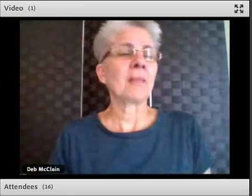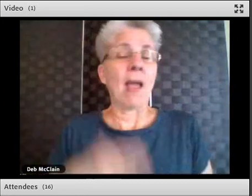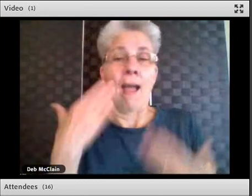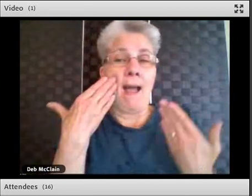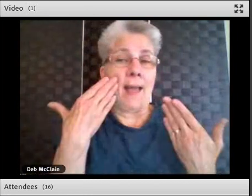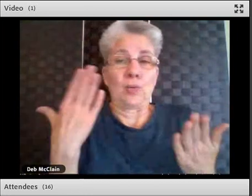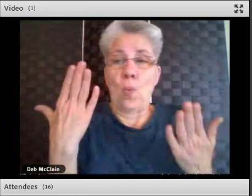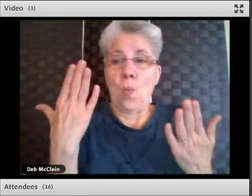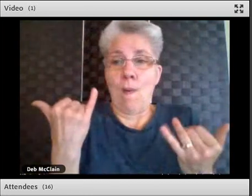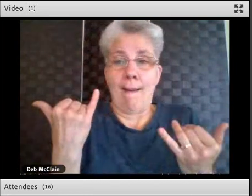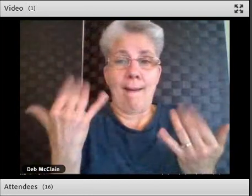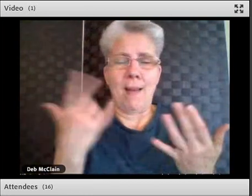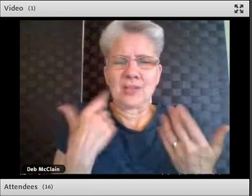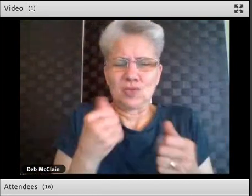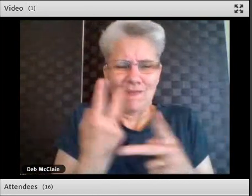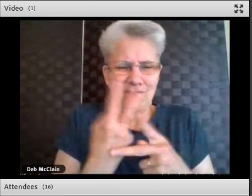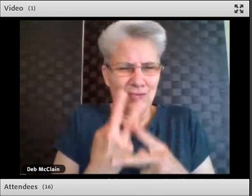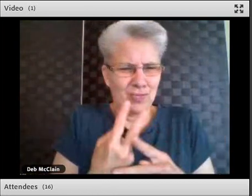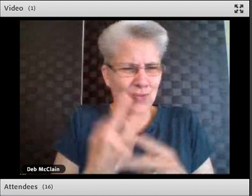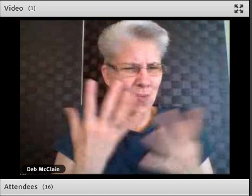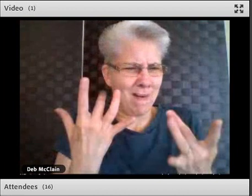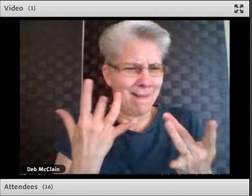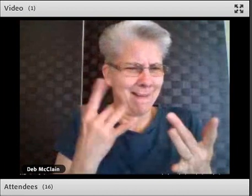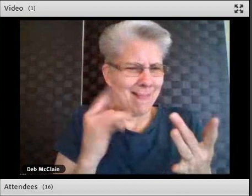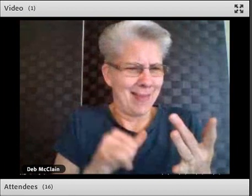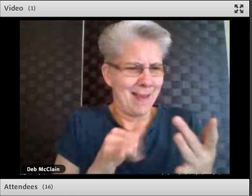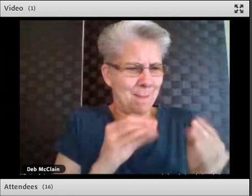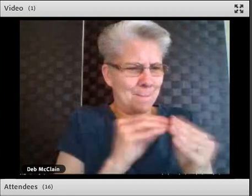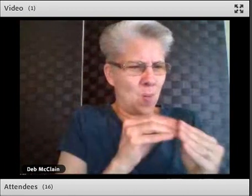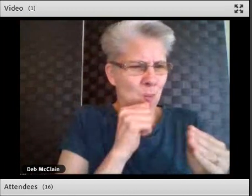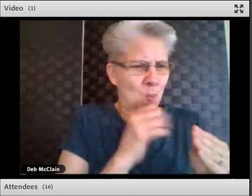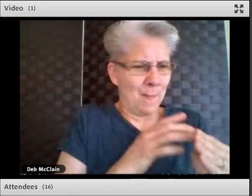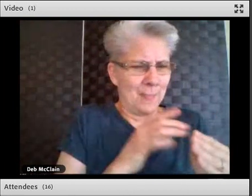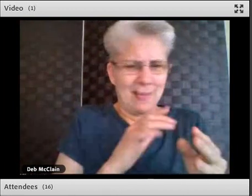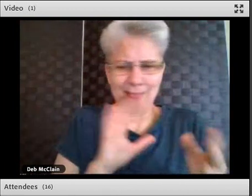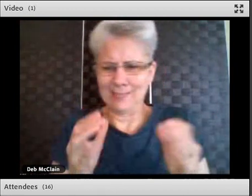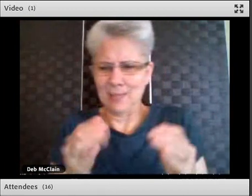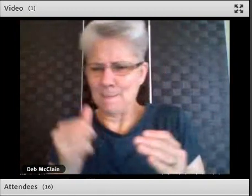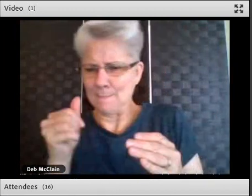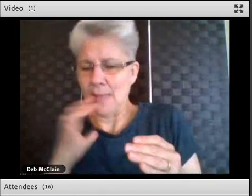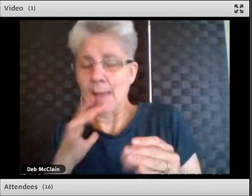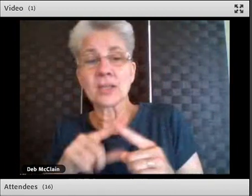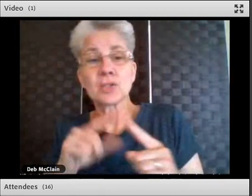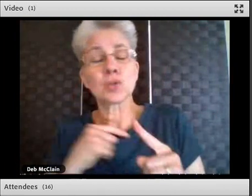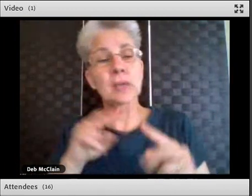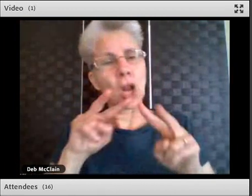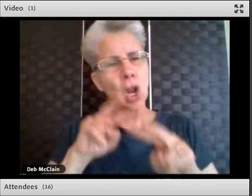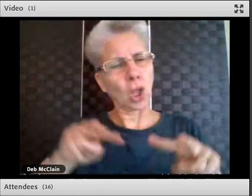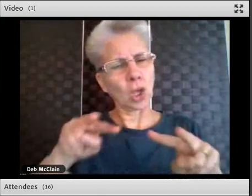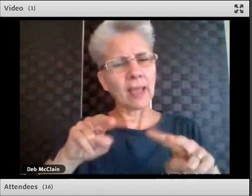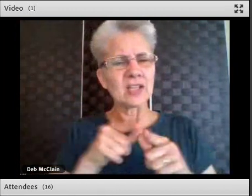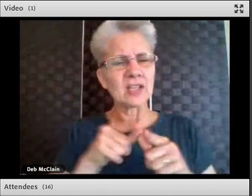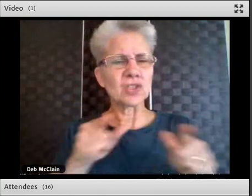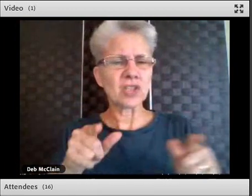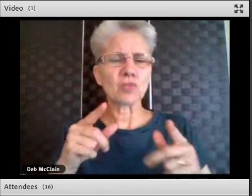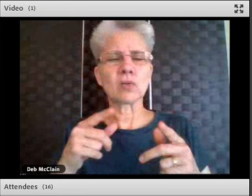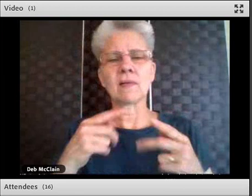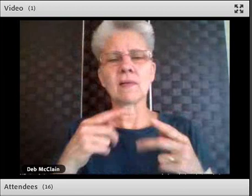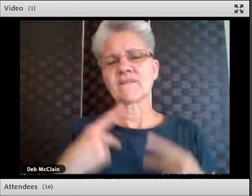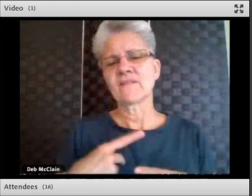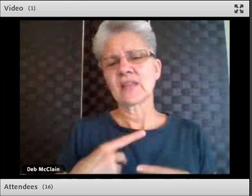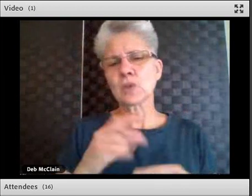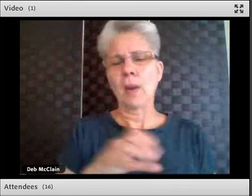that is. I'm still trying to figure that one out. But you can look at some of the general physical characteristics of